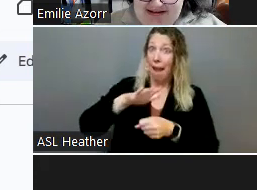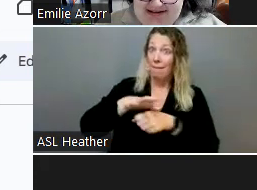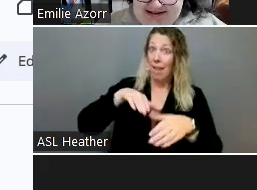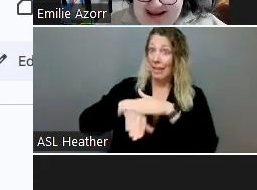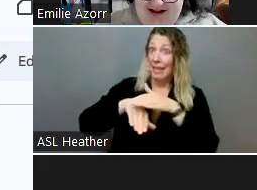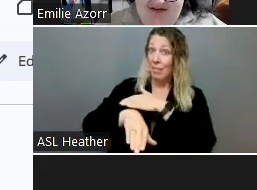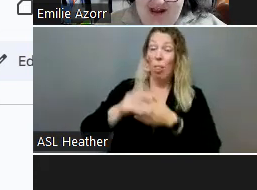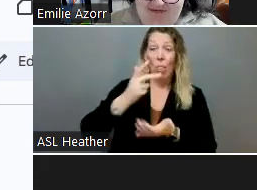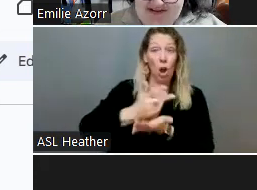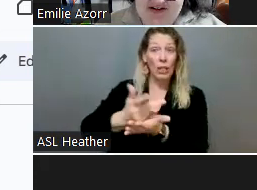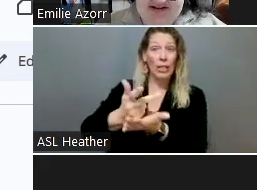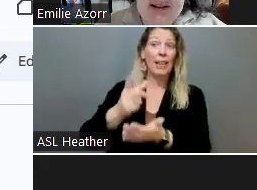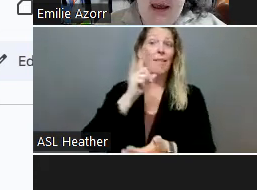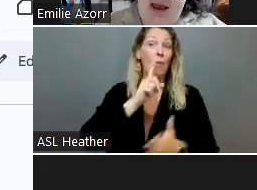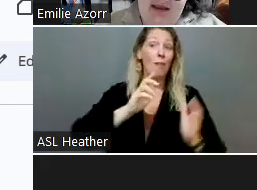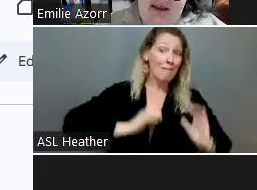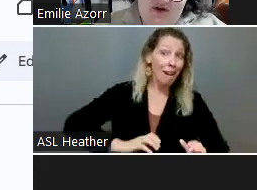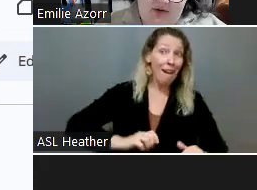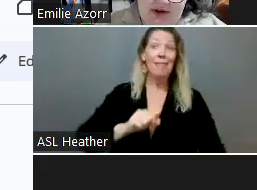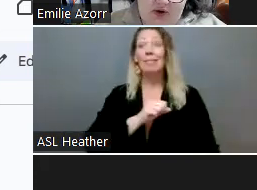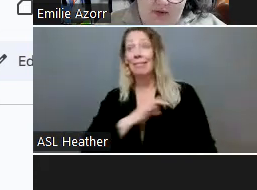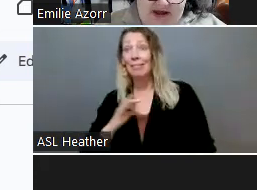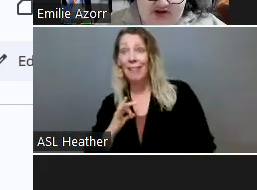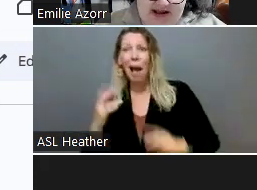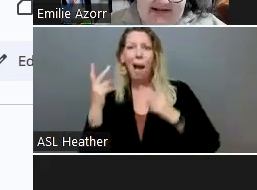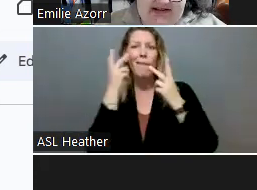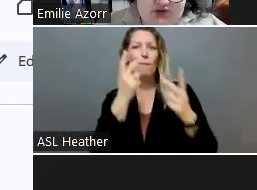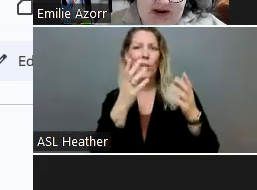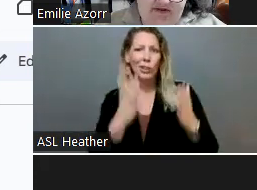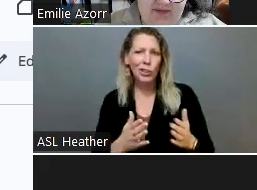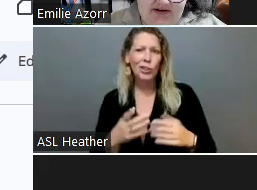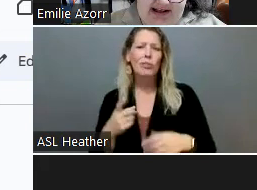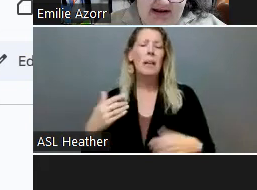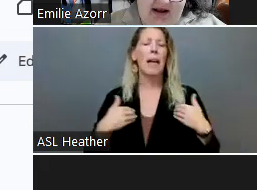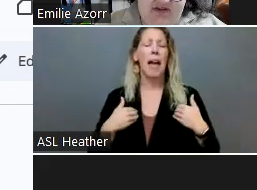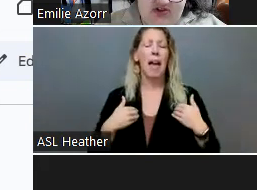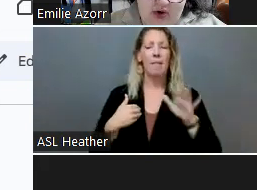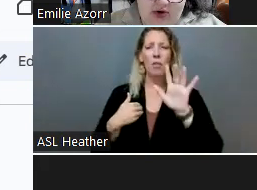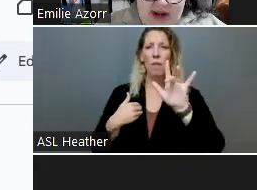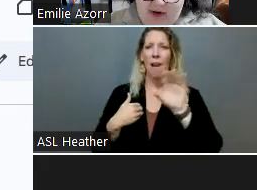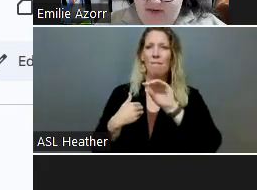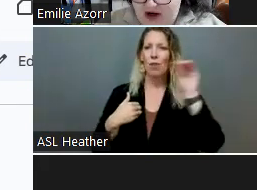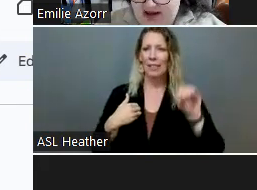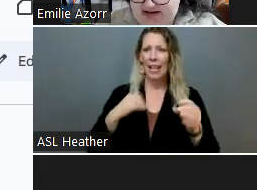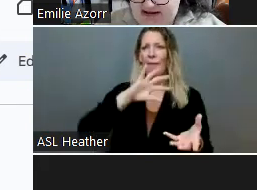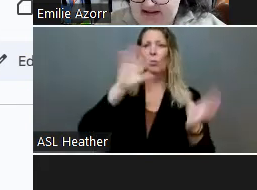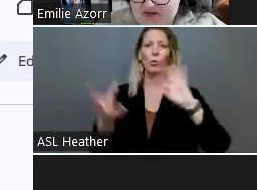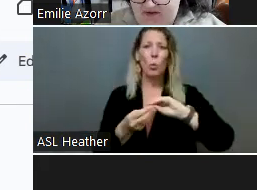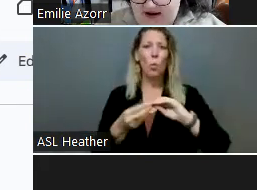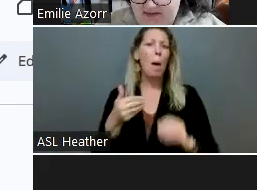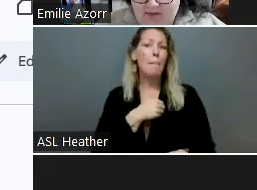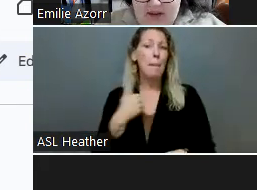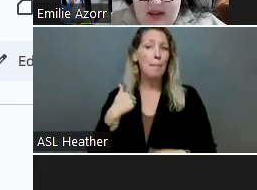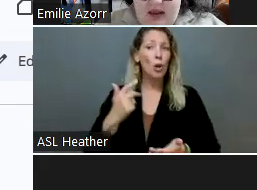for clients, staff, and visitors? And they give you a really cool metric. It says 25% of the total number of parking